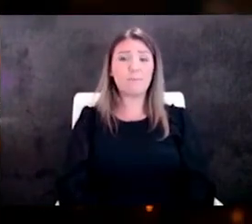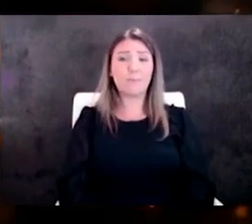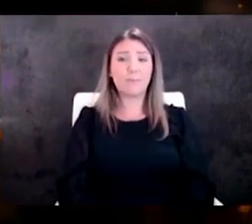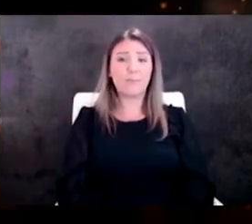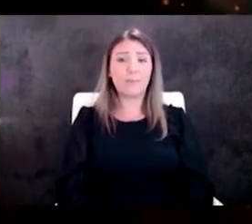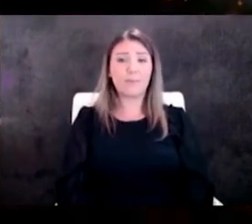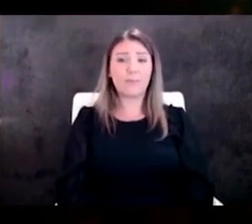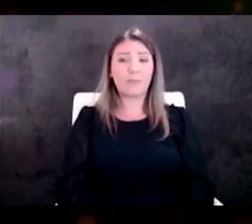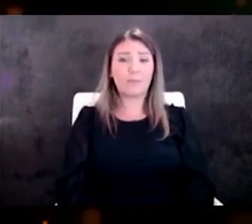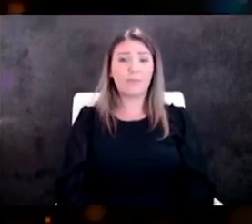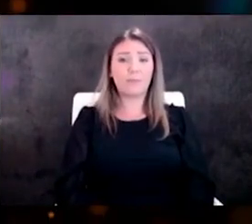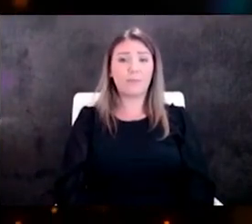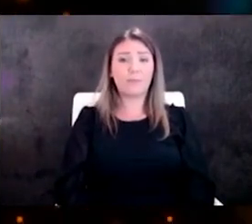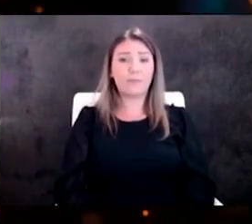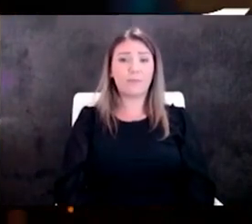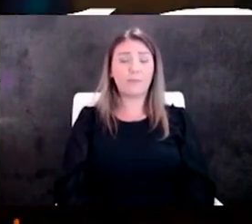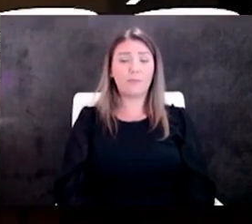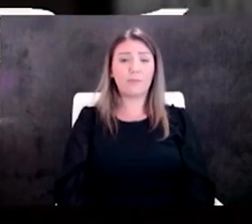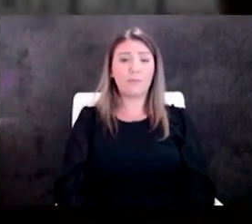so